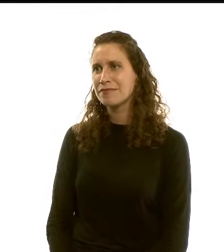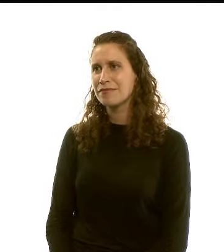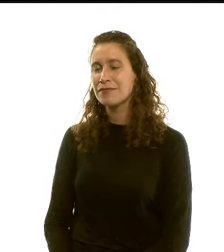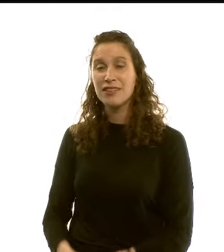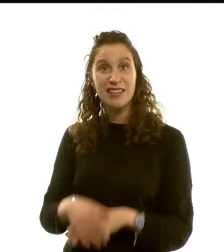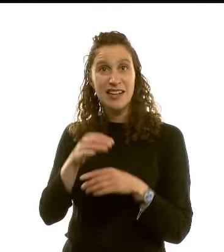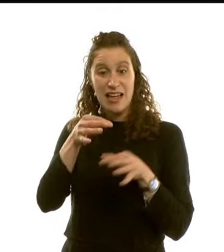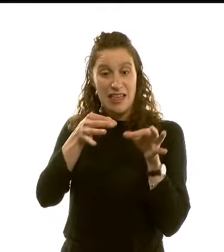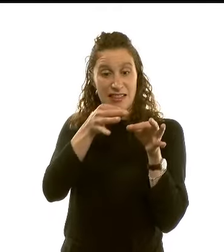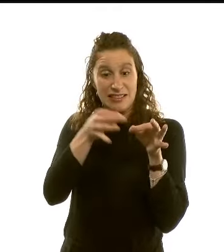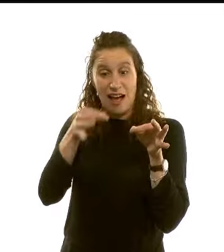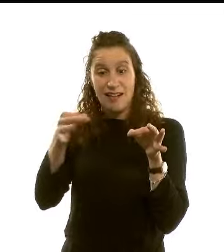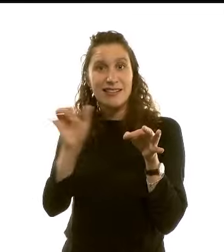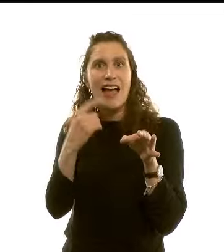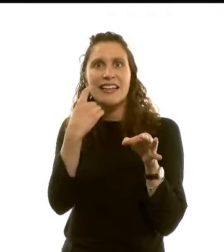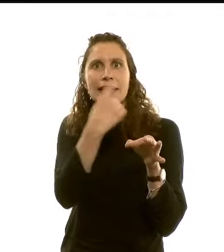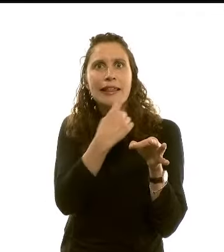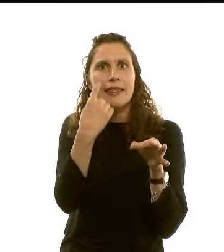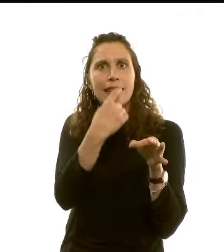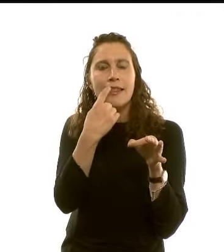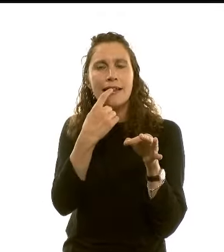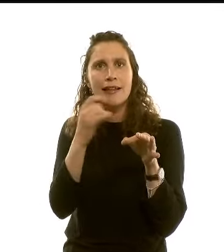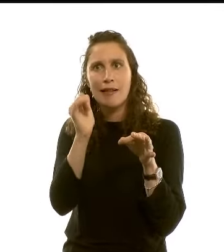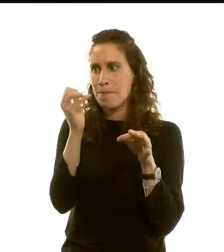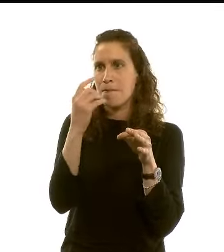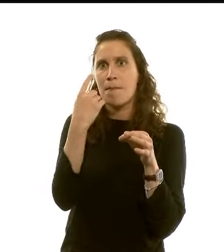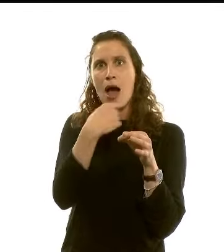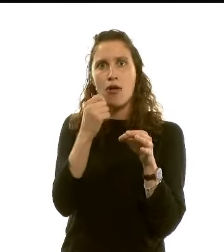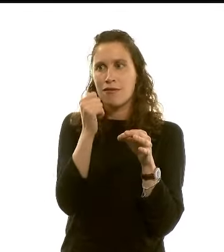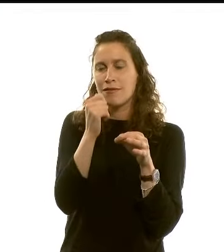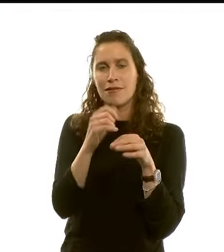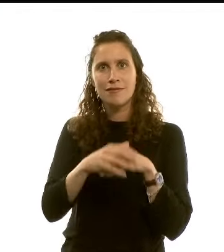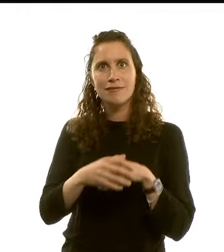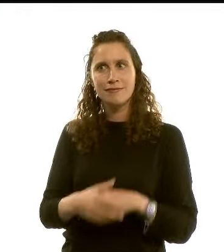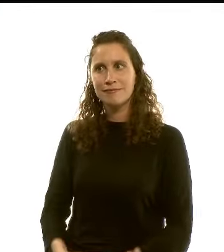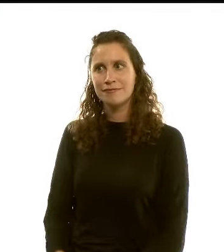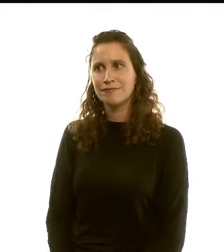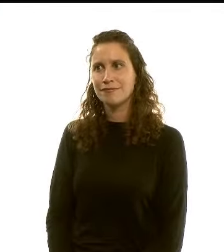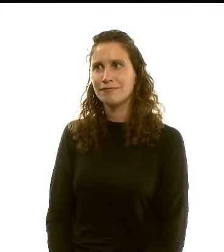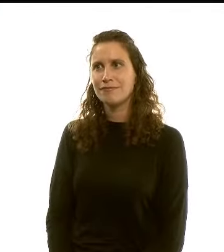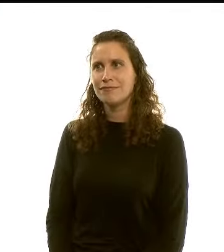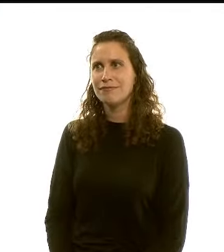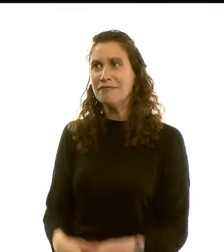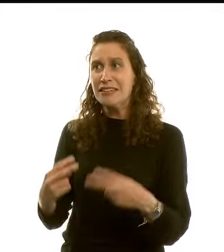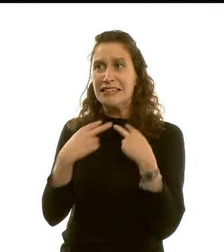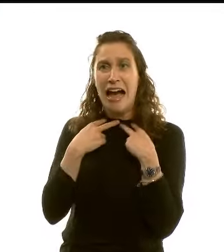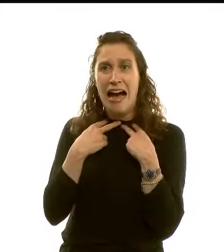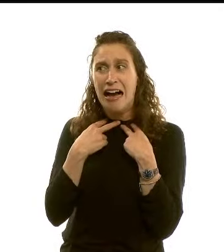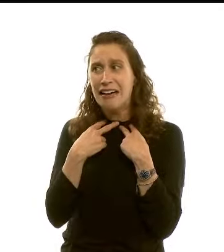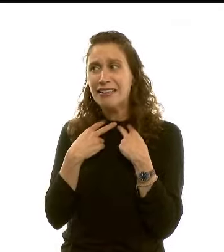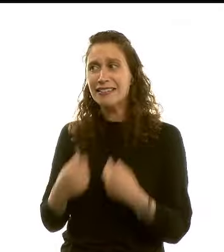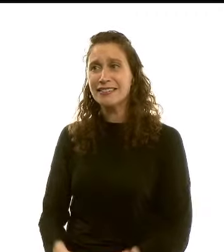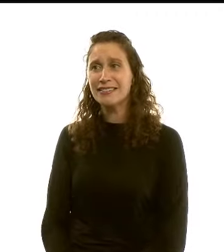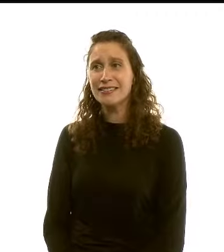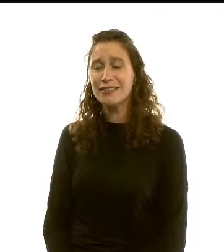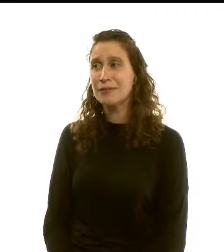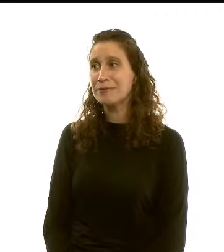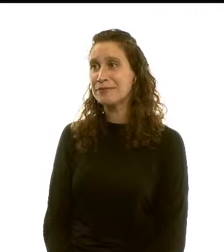like the back of the mouth. Some arms, let's get some arms on. Let's put those on like that. Oh, I'm stuck, I'm stuck.